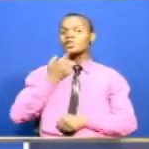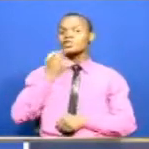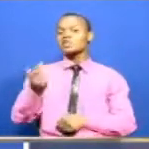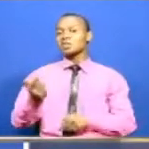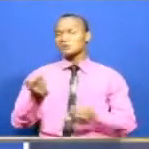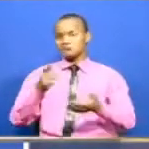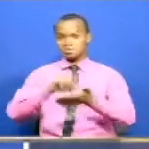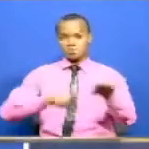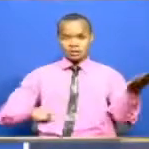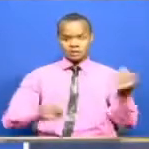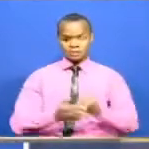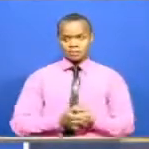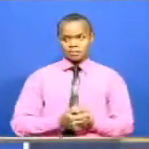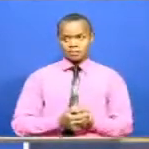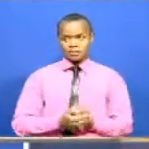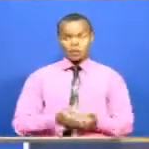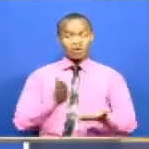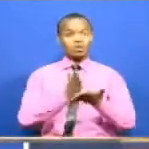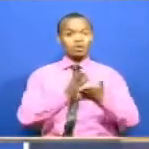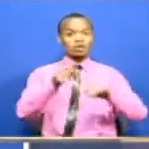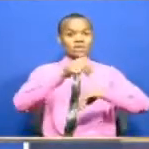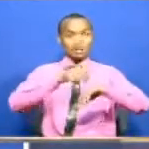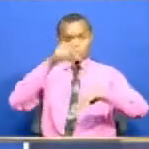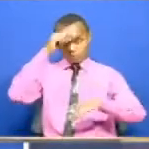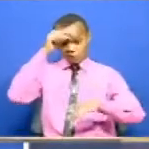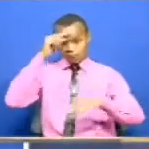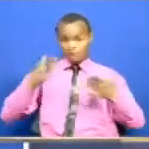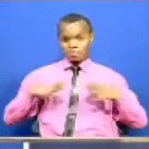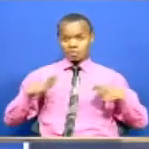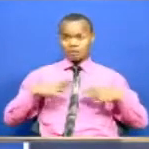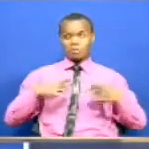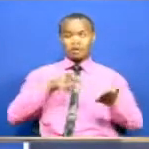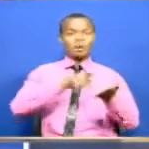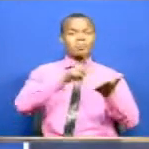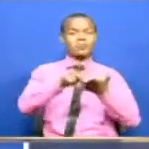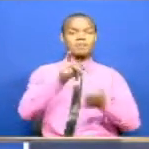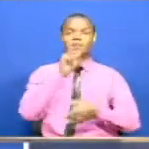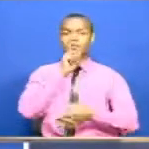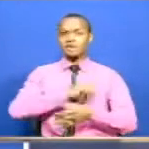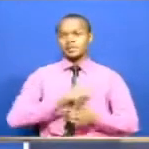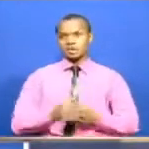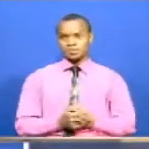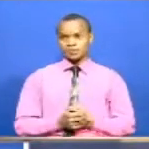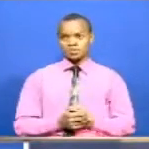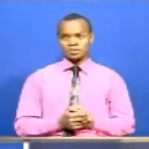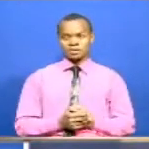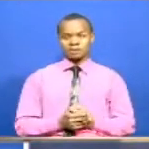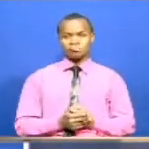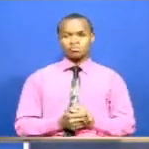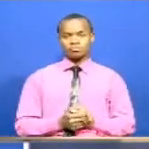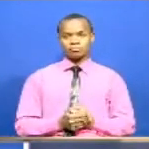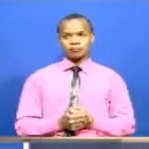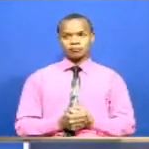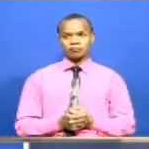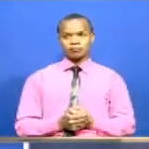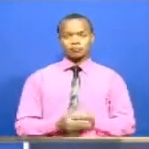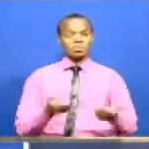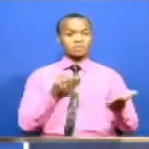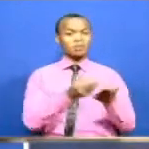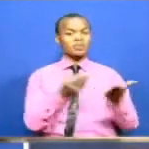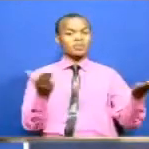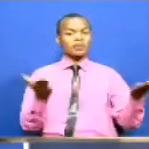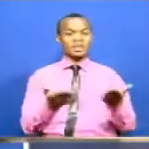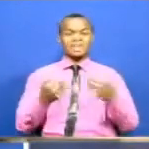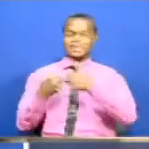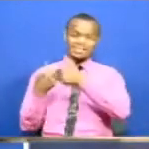Na watu ya national government wamelipa mshahara. Kwani pesa ya national government ya kulipa mshahara ilitoka wapi? Ya kulipa kaunti zilikuwa mawapi? We cannot be